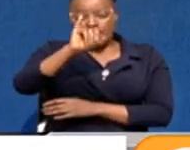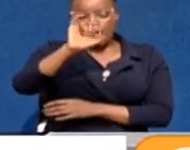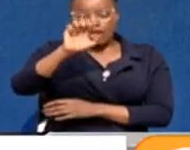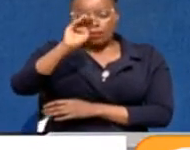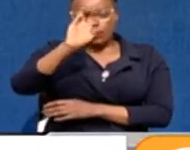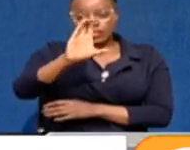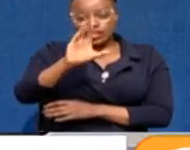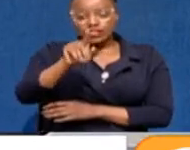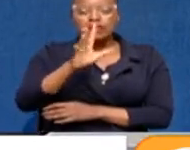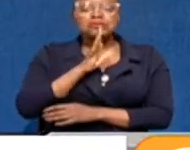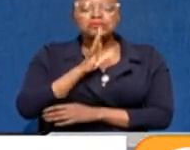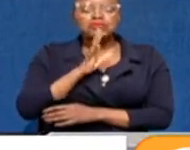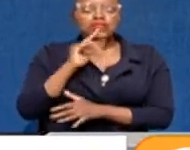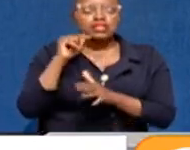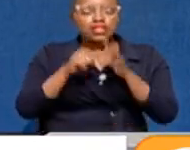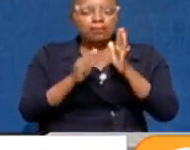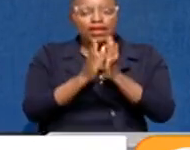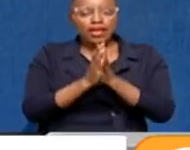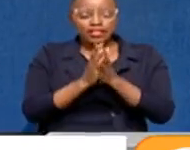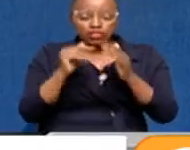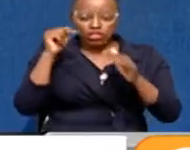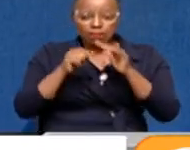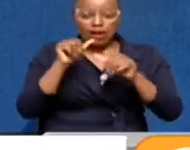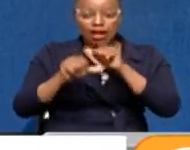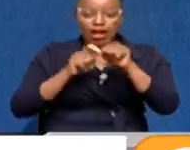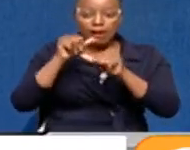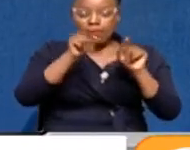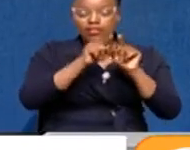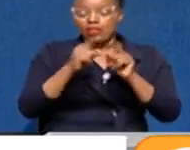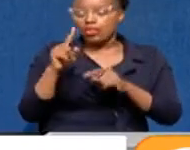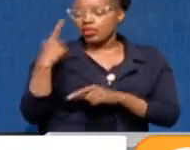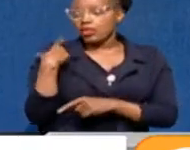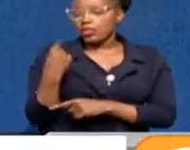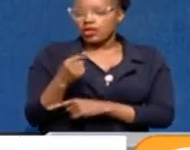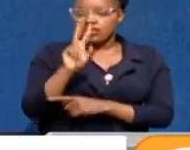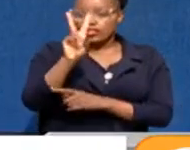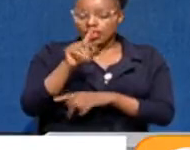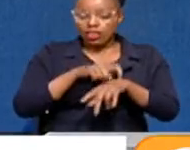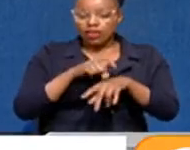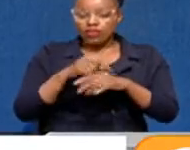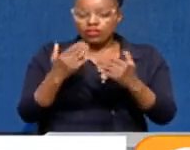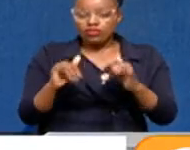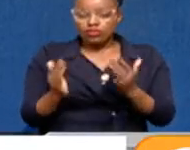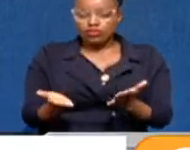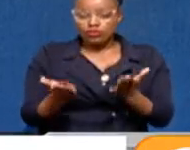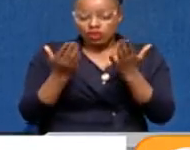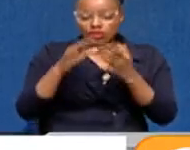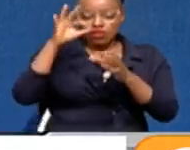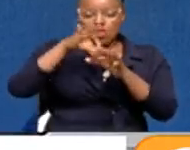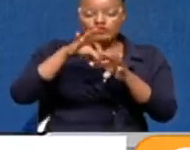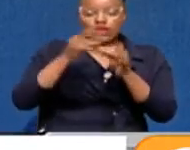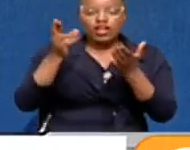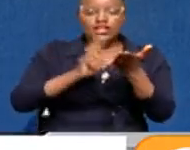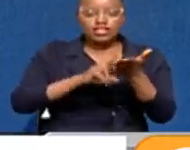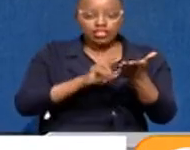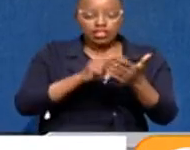IEBC. She spoke deeply and intensely about the just concluded second phase of the enhanced mass voter